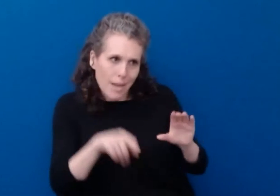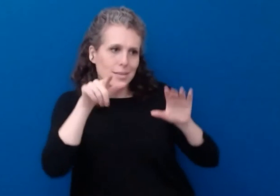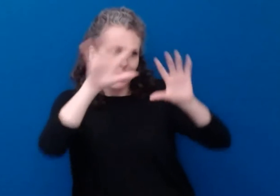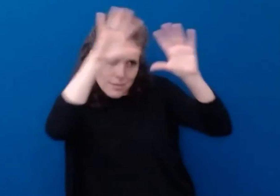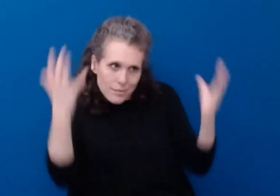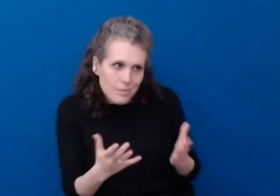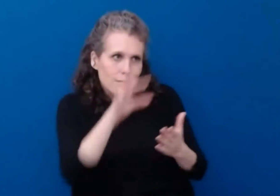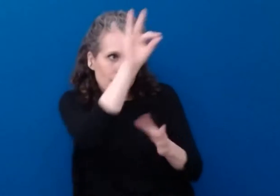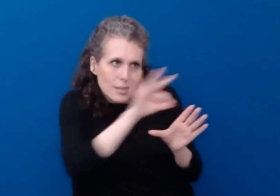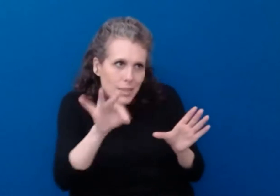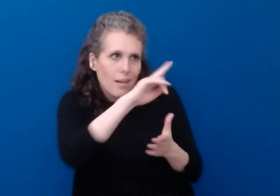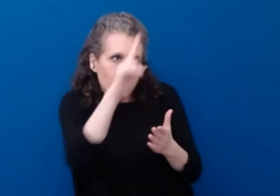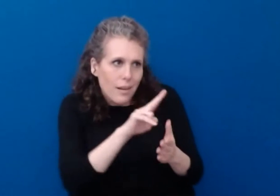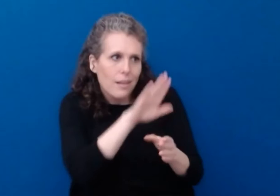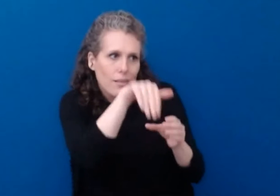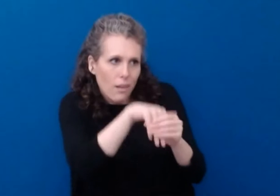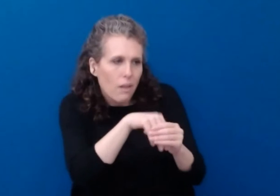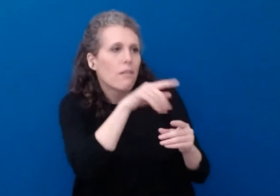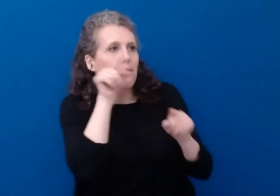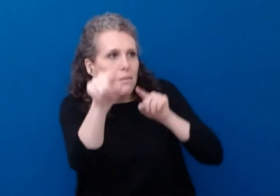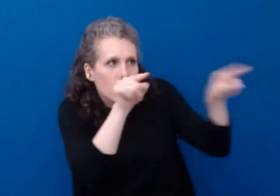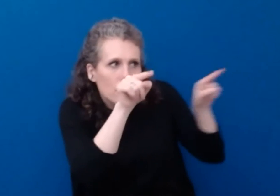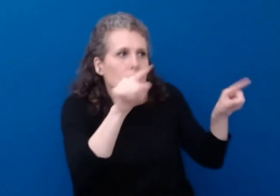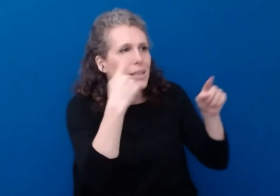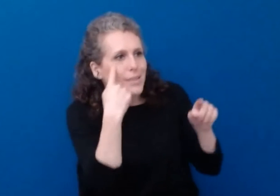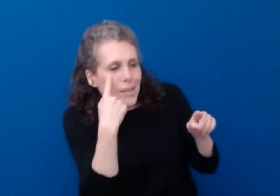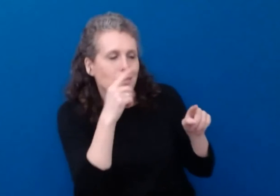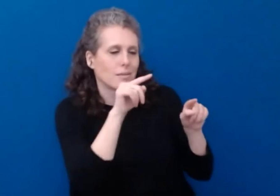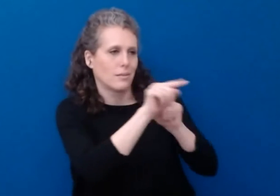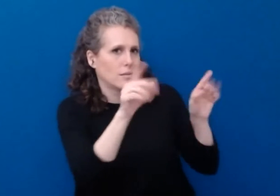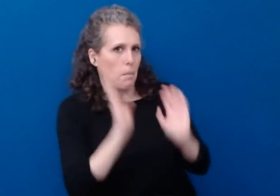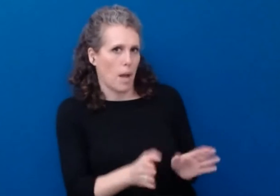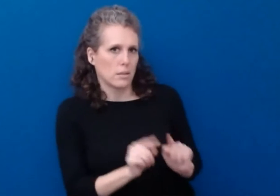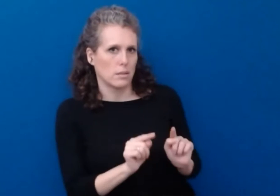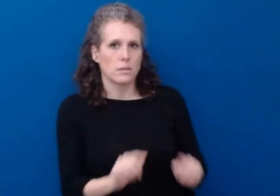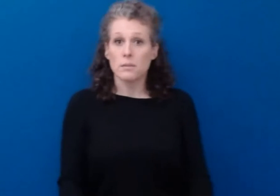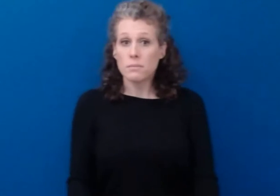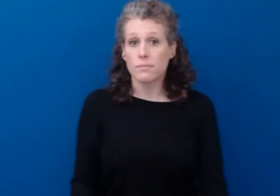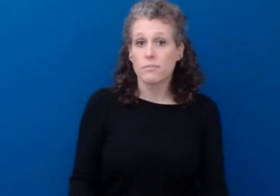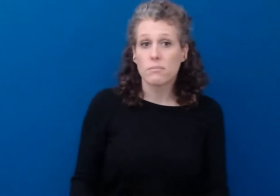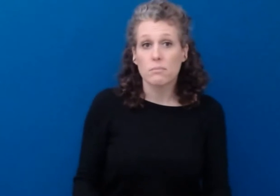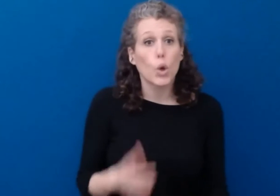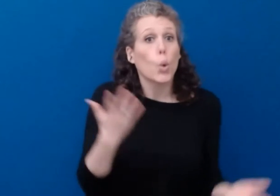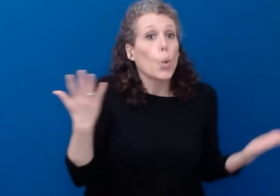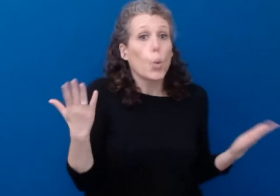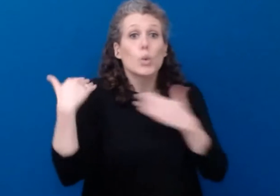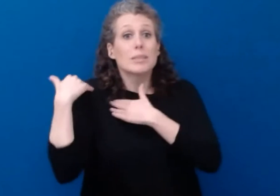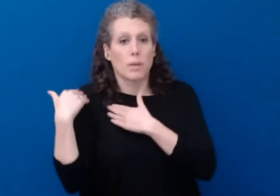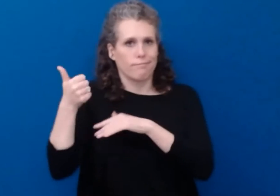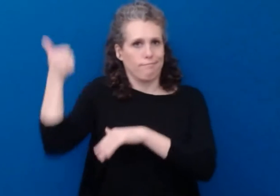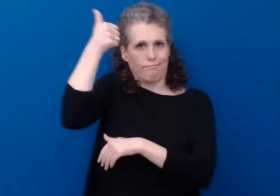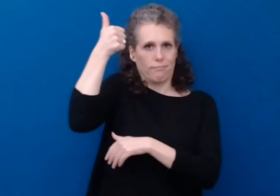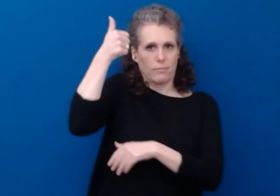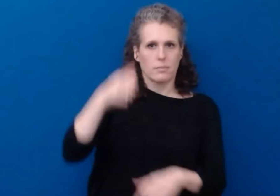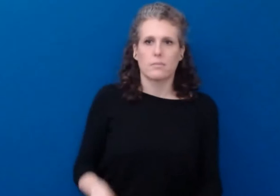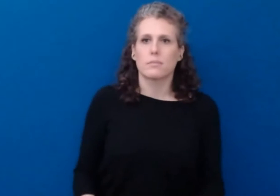are involved. So yeah, but you got our point clearly. So thank you. It wasn't clear that it